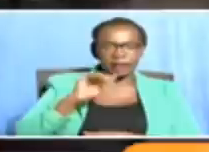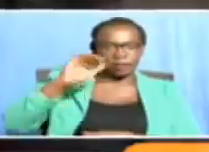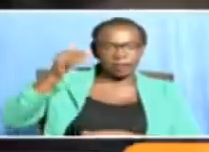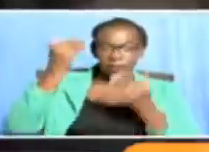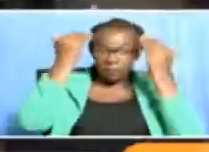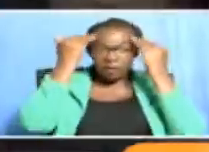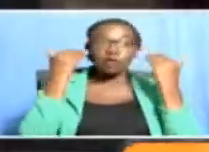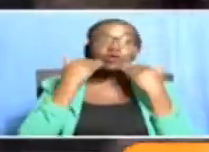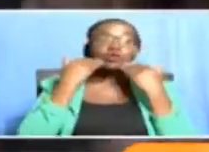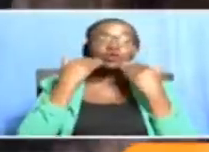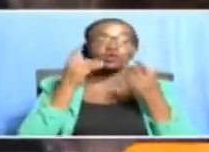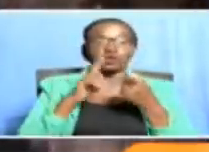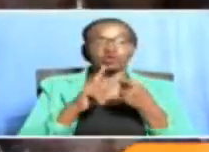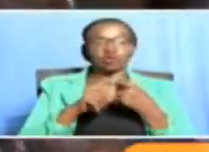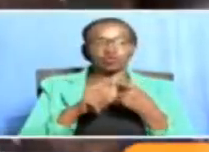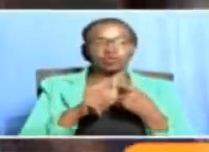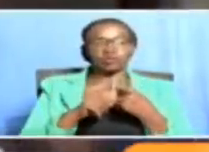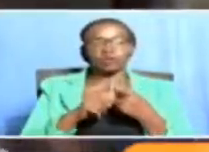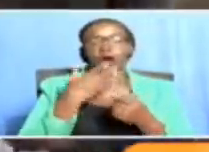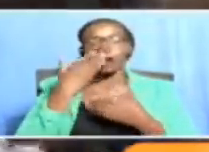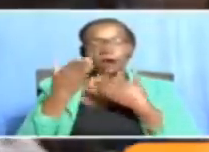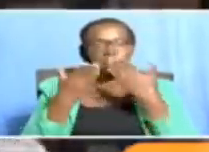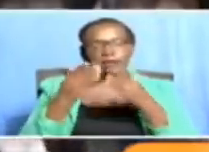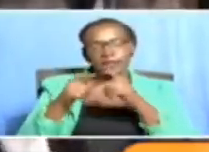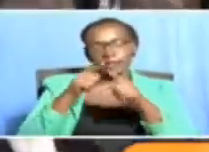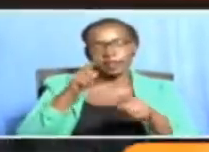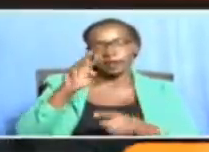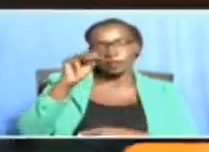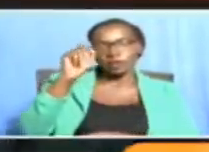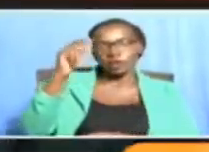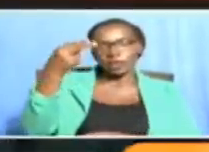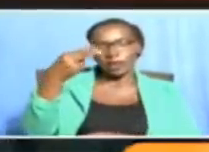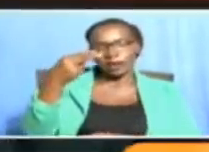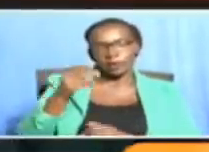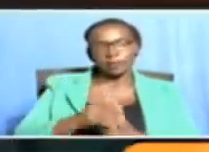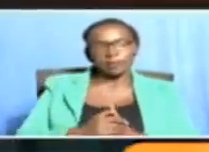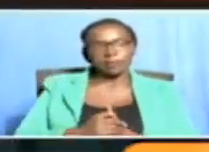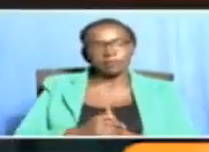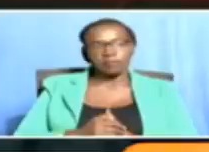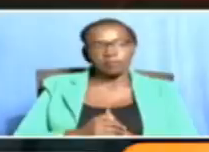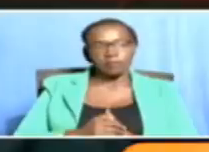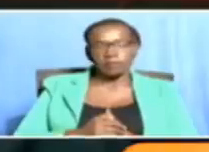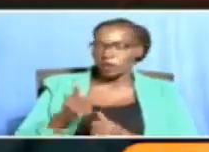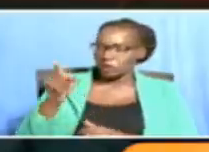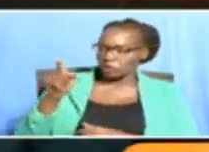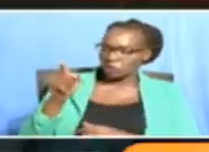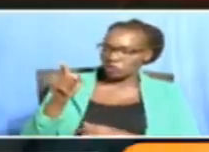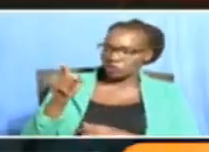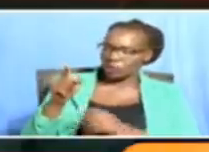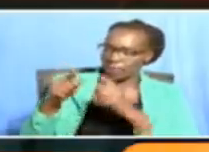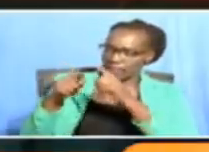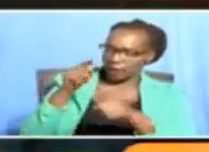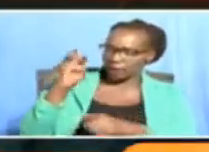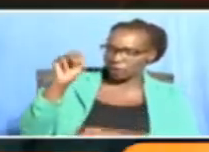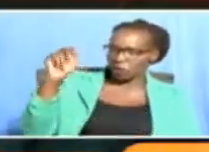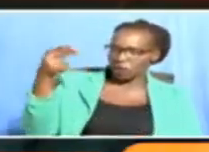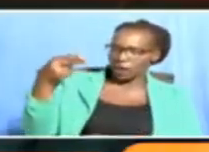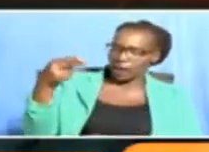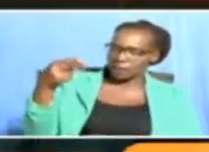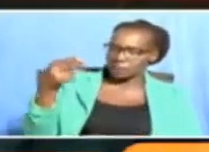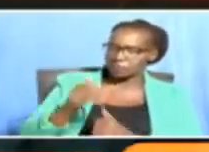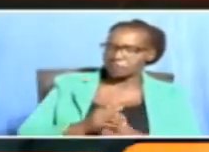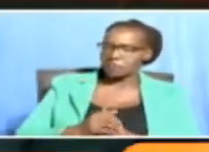to plead to the joint charge of murdering Monica Nyawira Kimani. He jointly charged the murder of Monica Nyawira